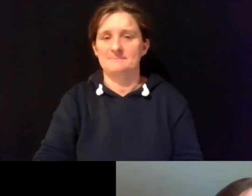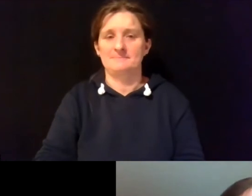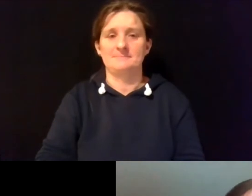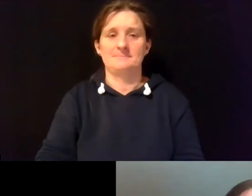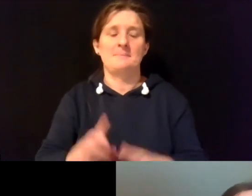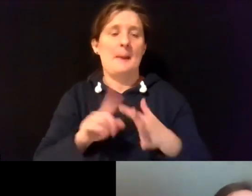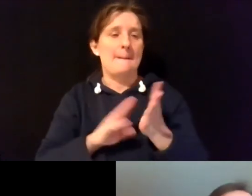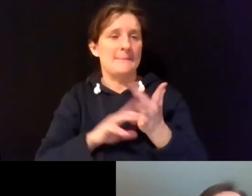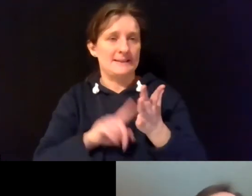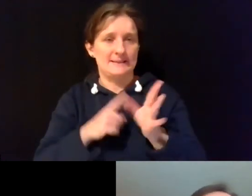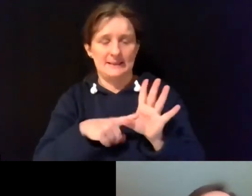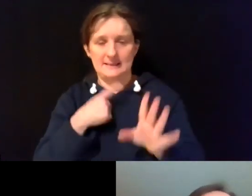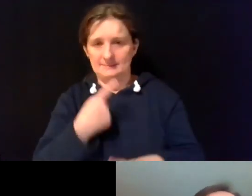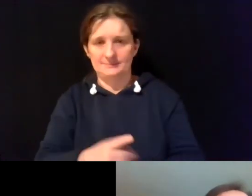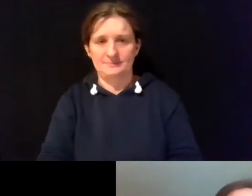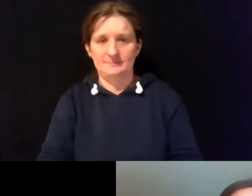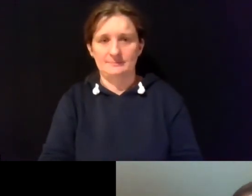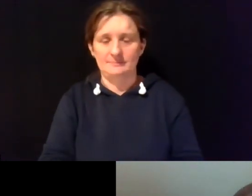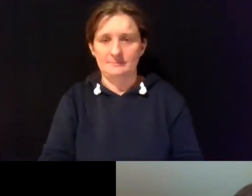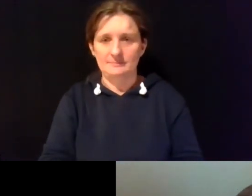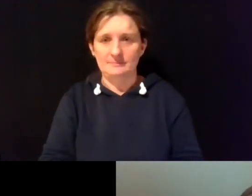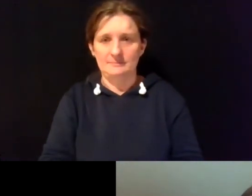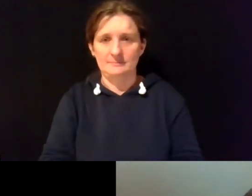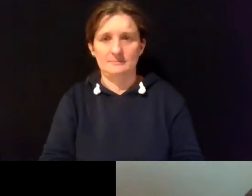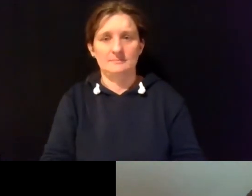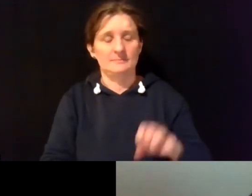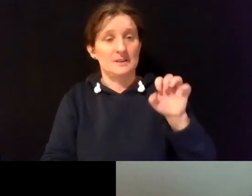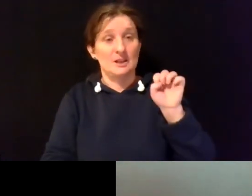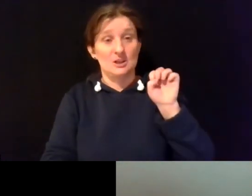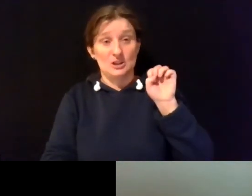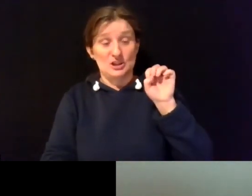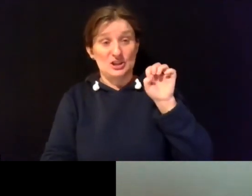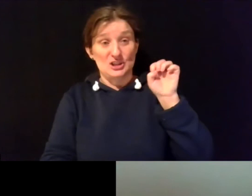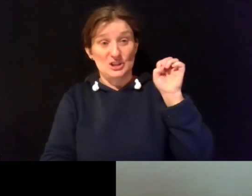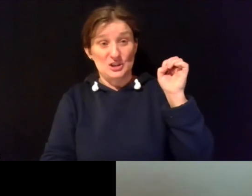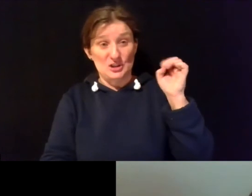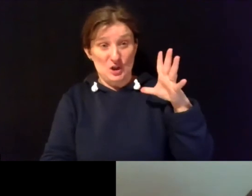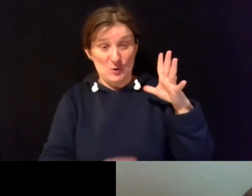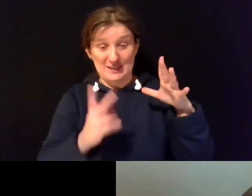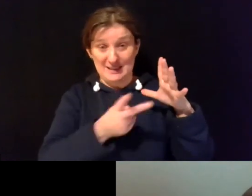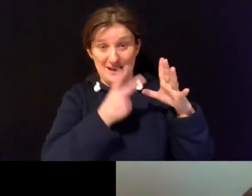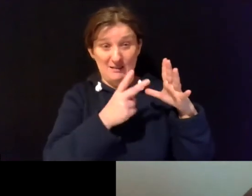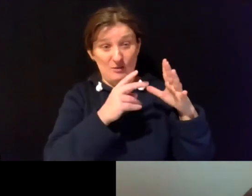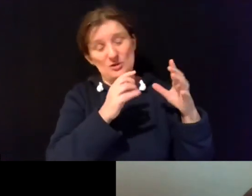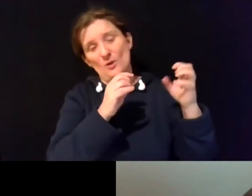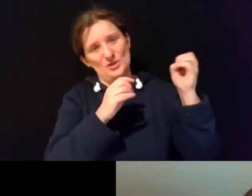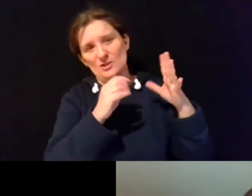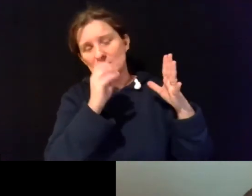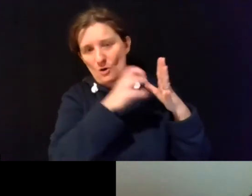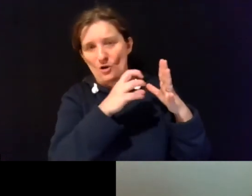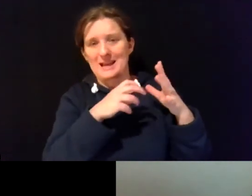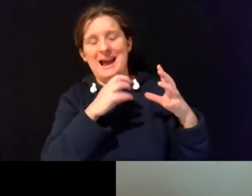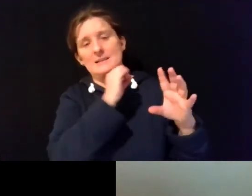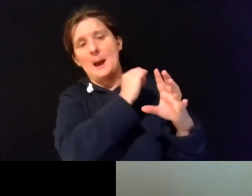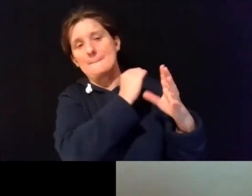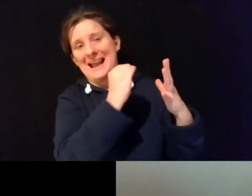asked, how do you tell the difference between a solar cycle, so sunspots, and a planet dimming the star?